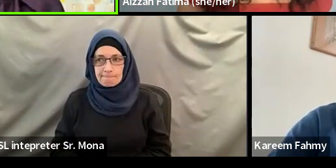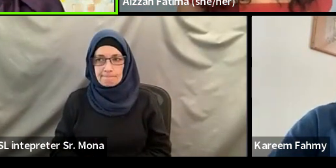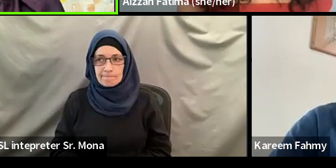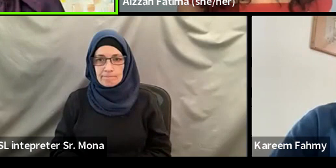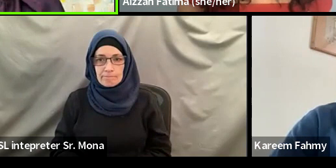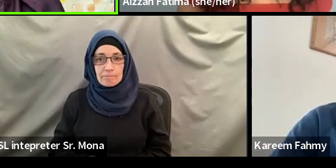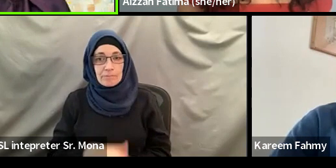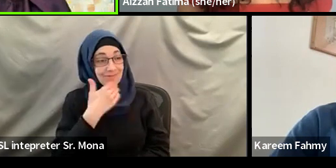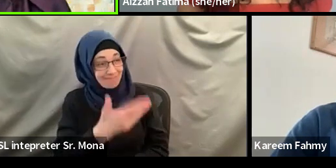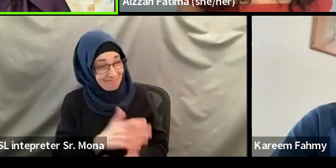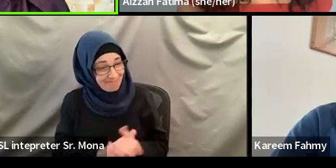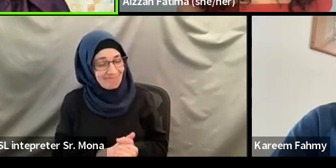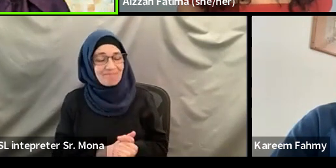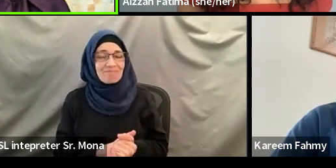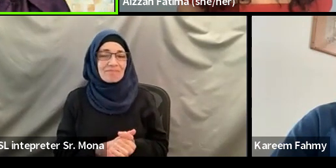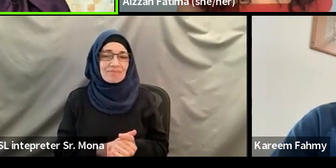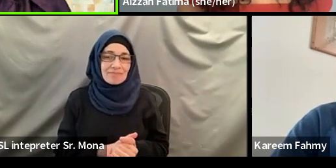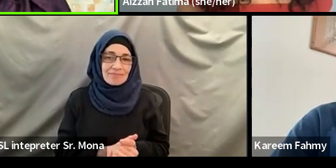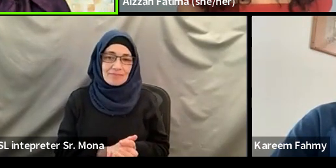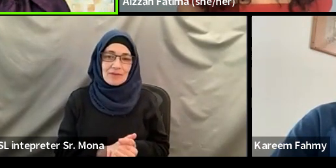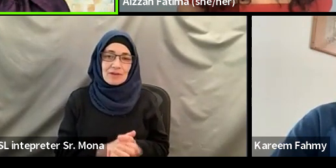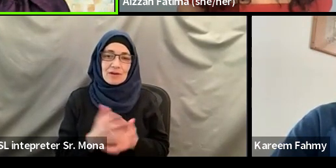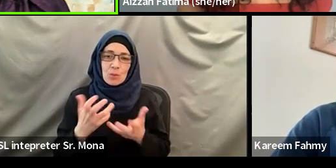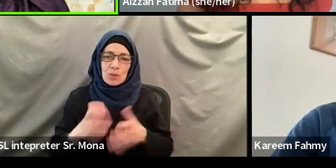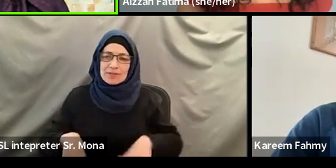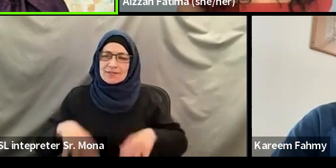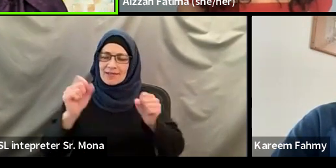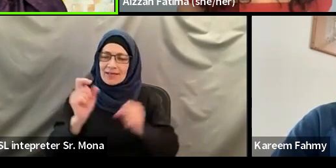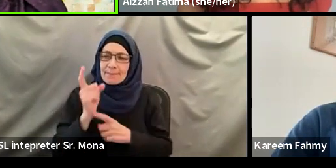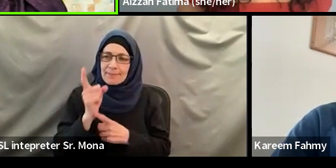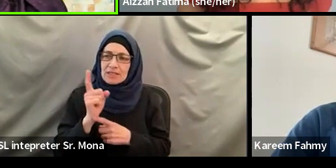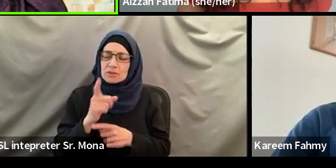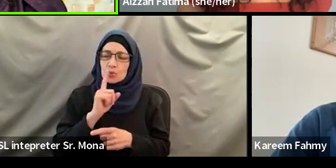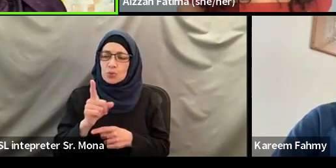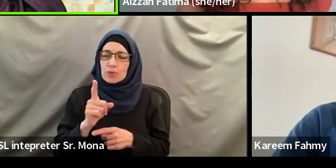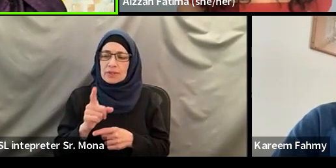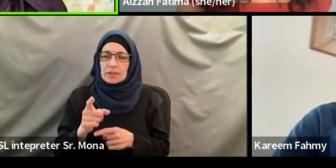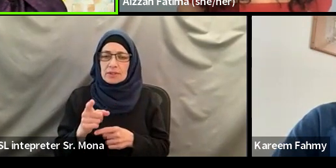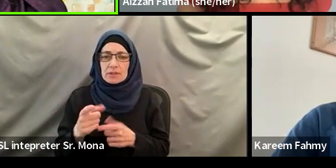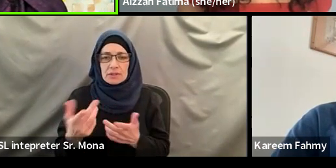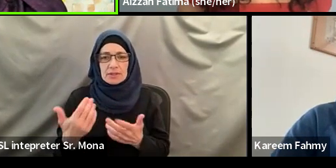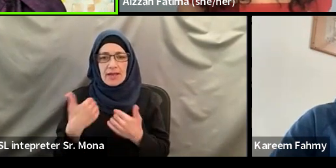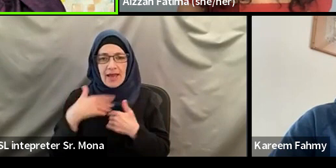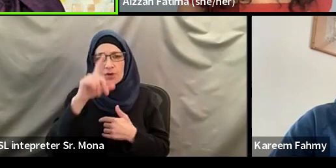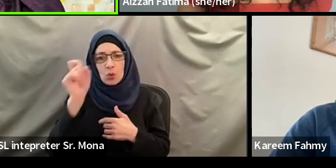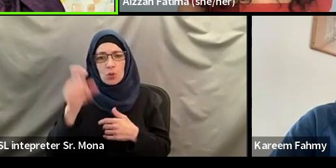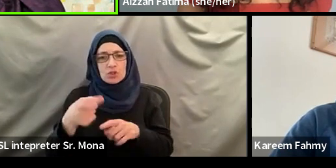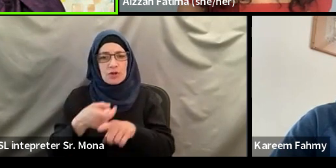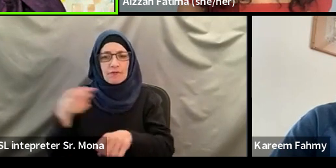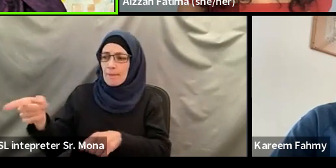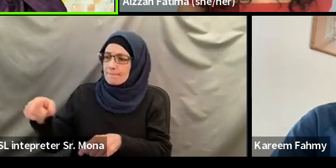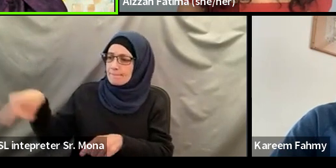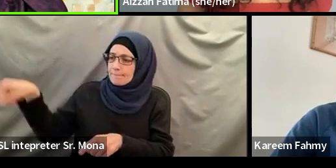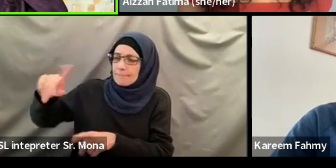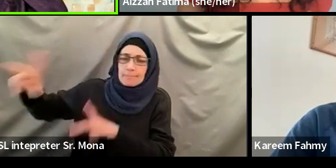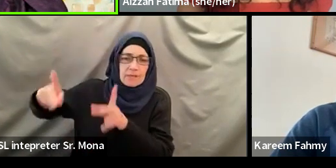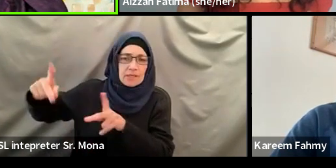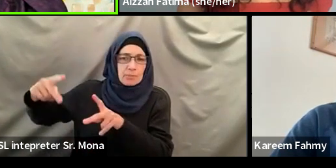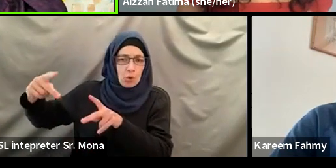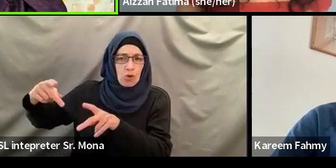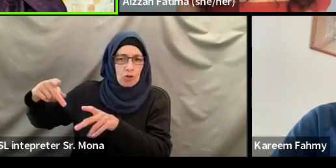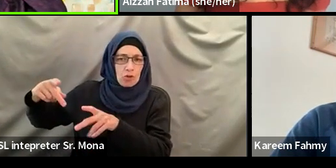Thank you. I want to take a minute to present a question from the audience to you all that I think is a wonderful question